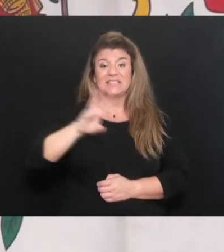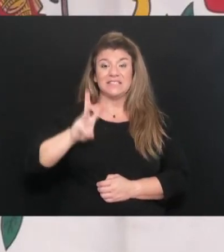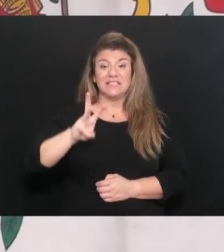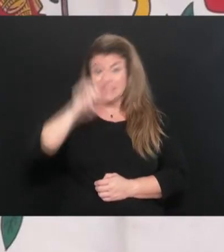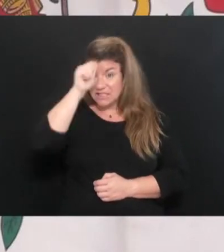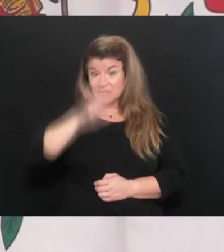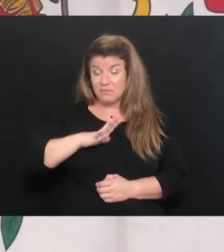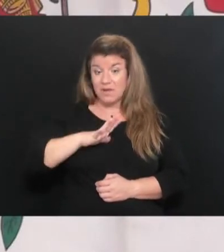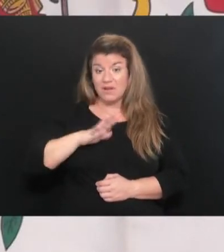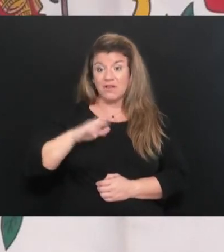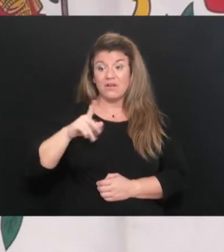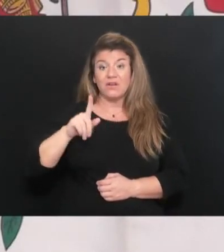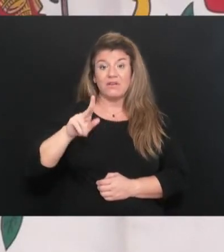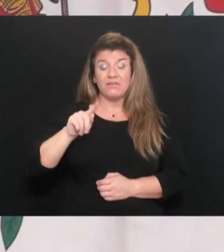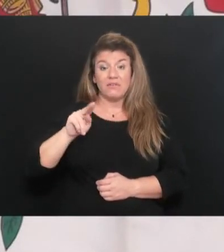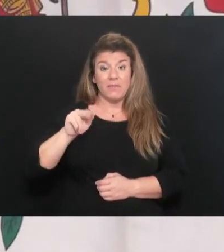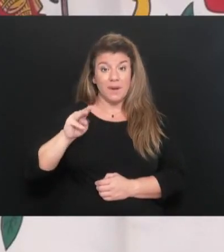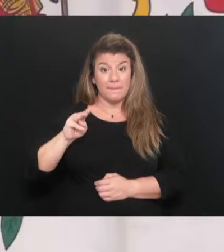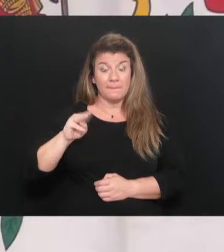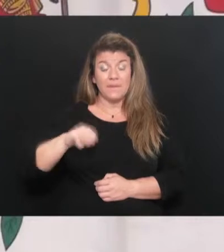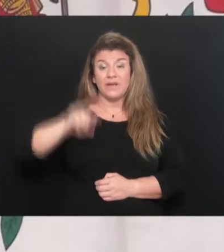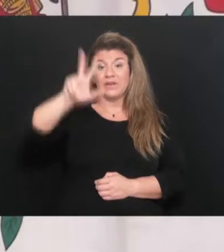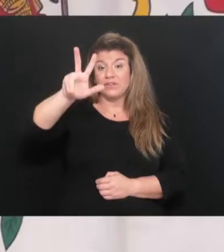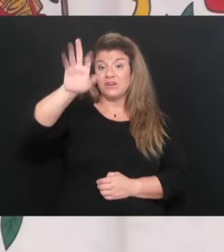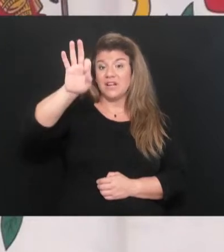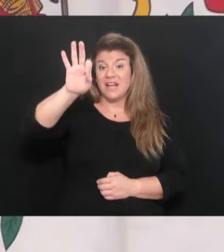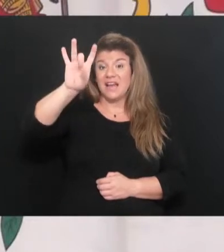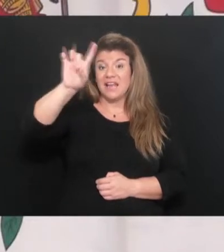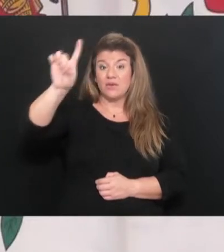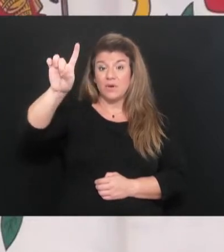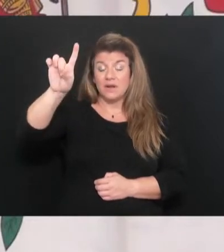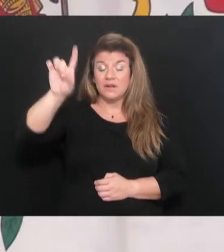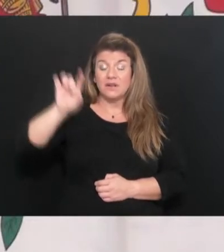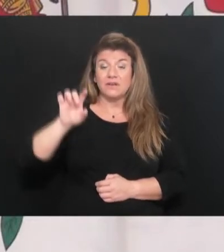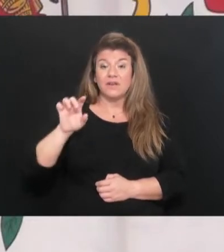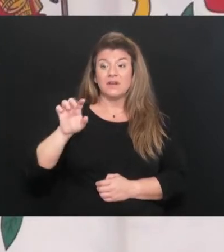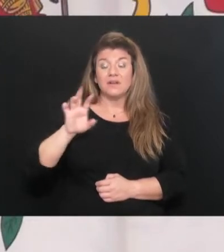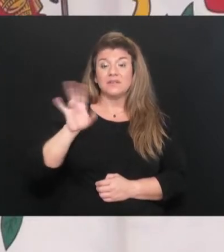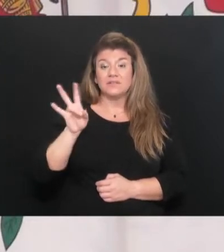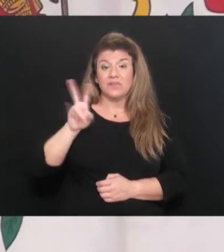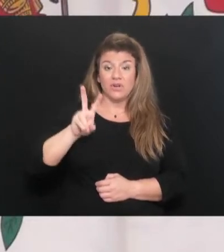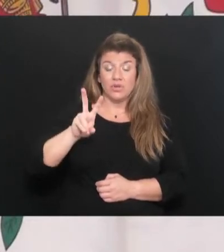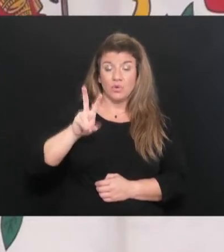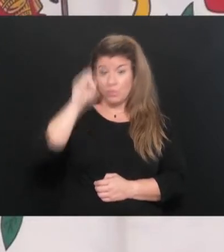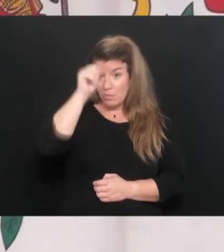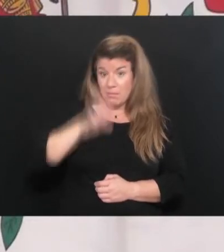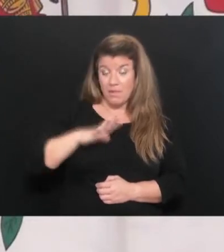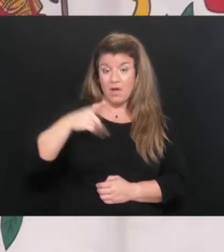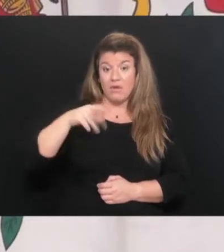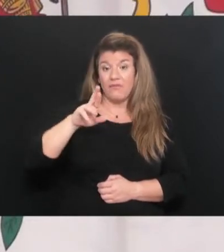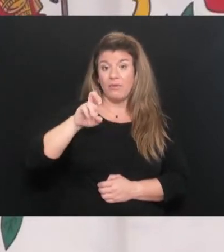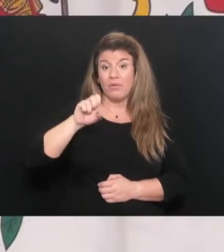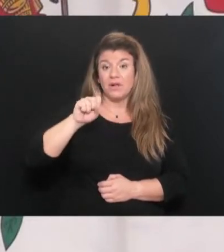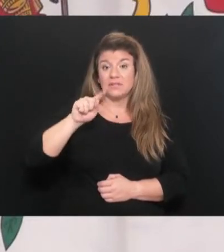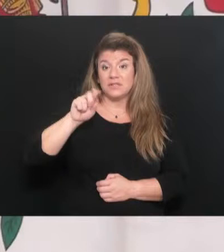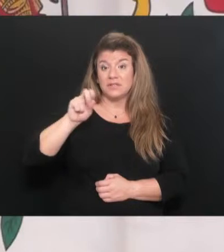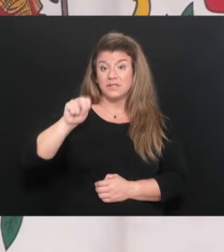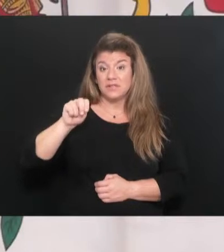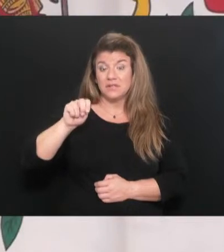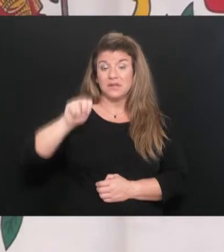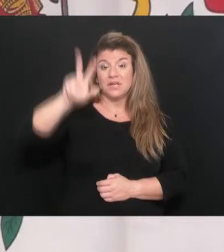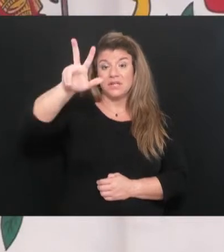66-year-old male from Putnam County. The 3,981st death is a 72-year-old male from Preston County.